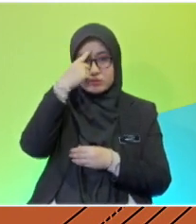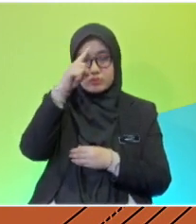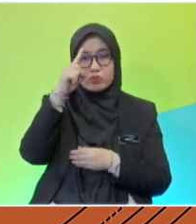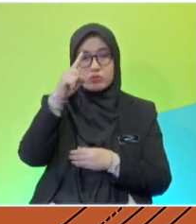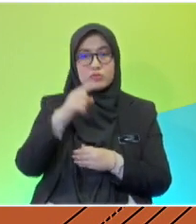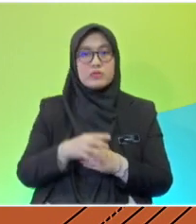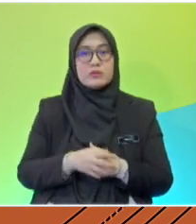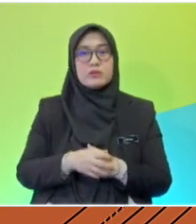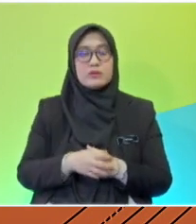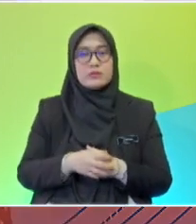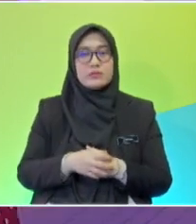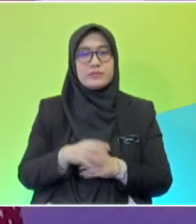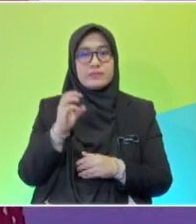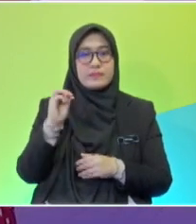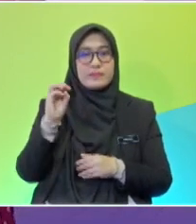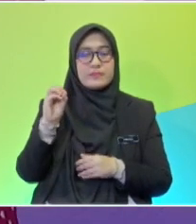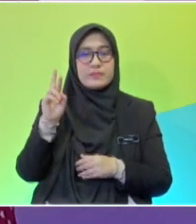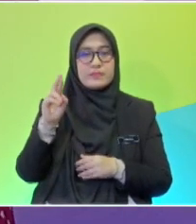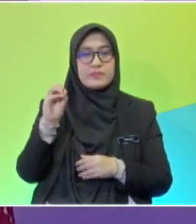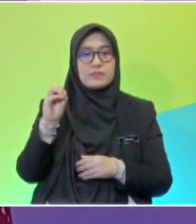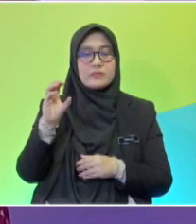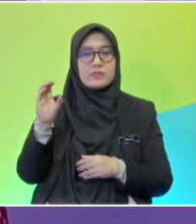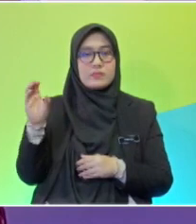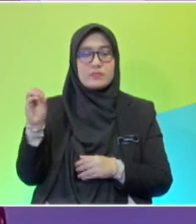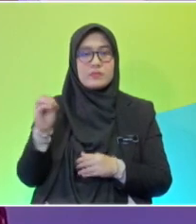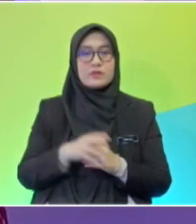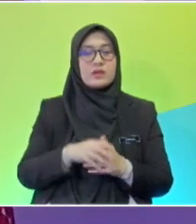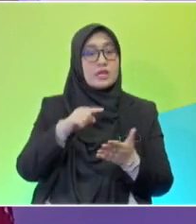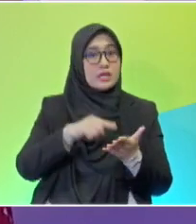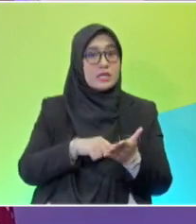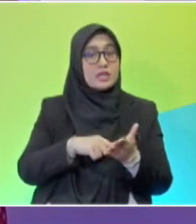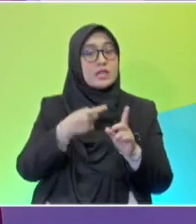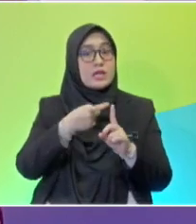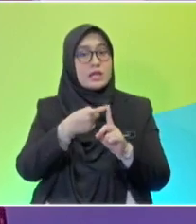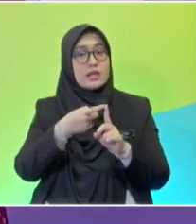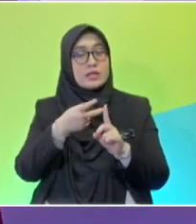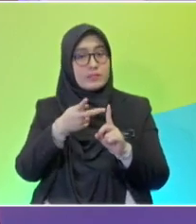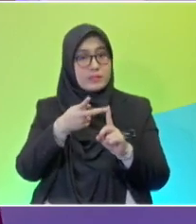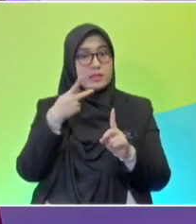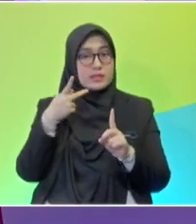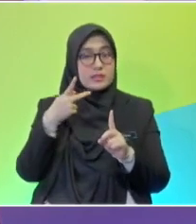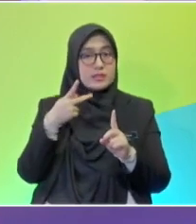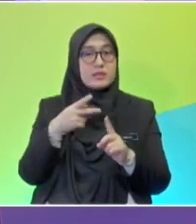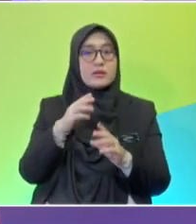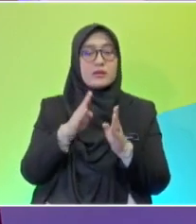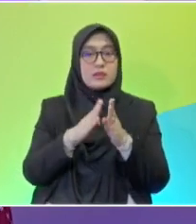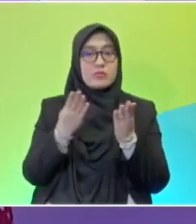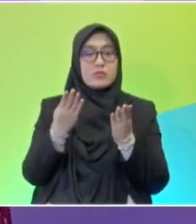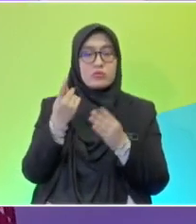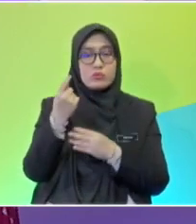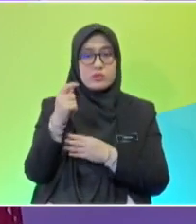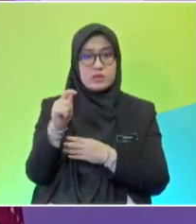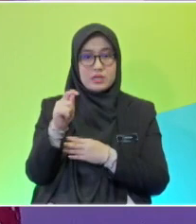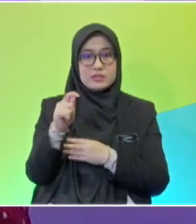is based on the textbook material in Full Blast +4. All right. Okay, so